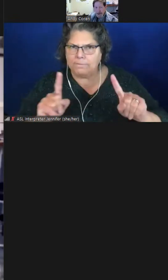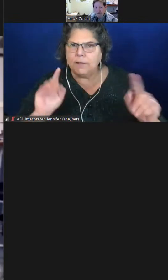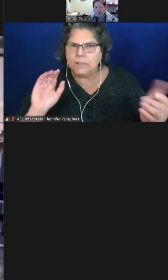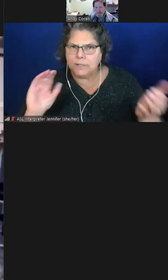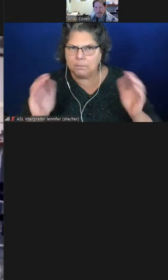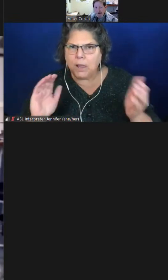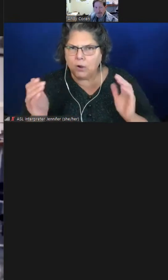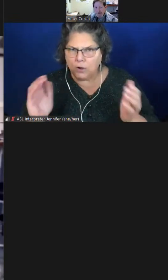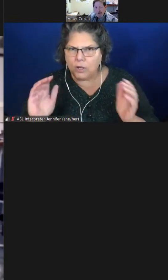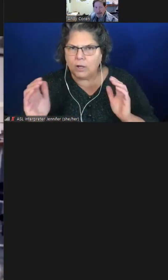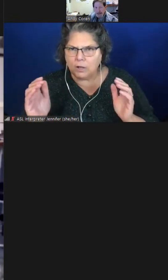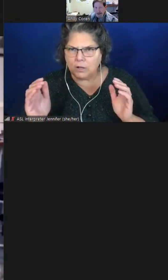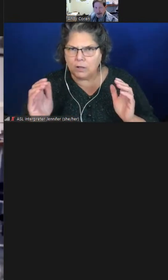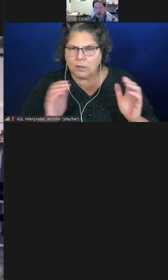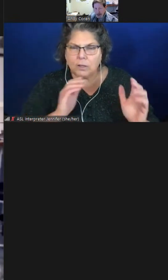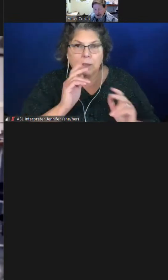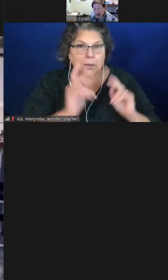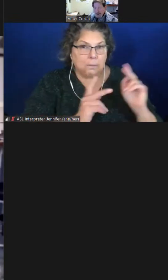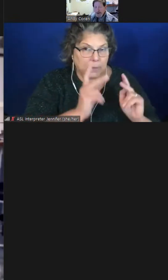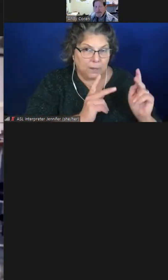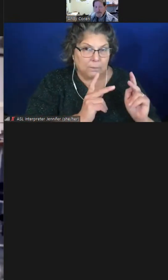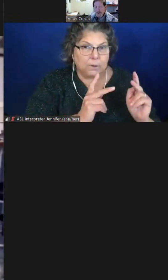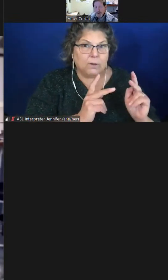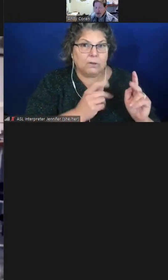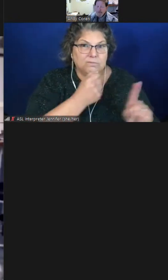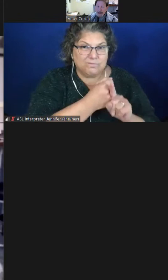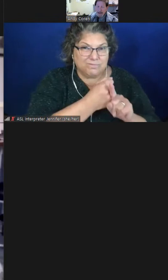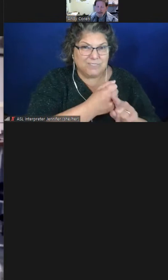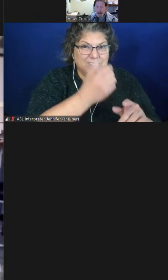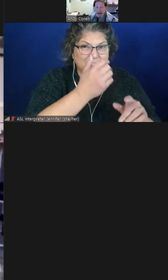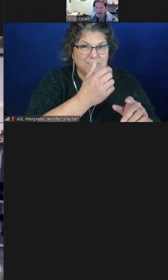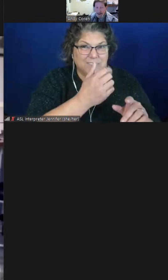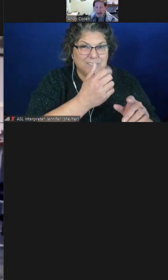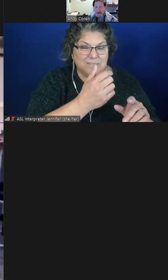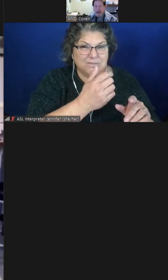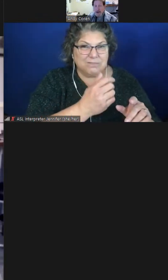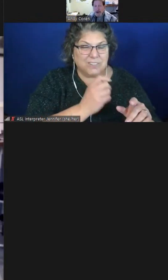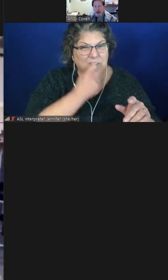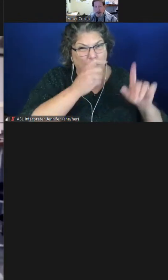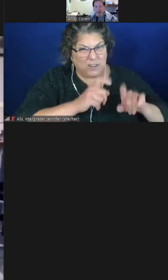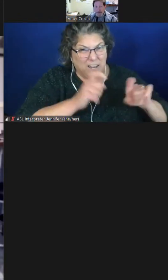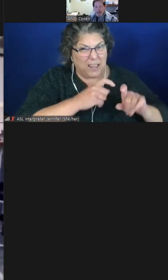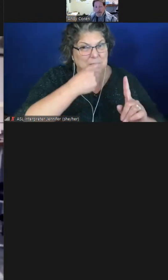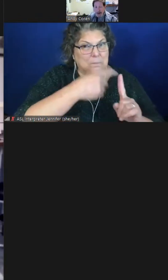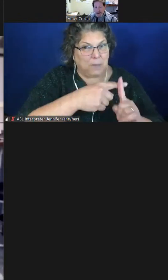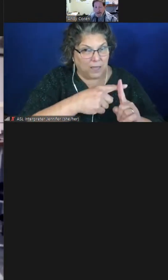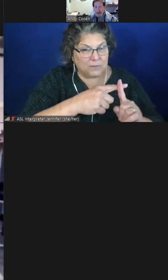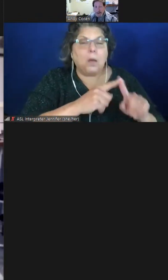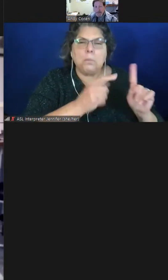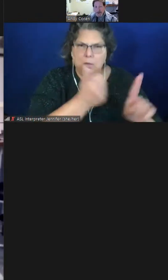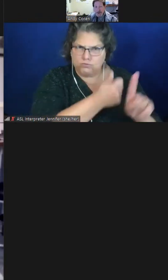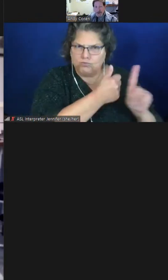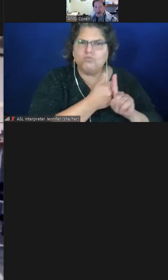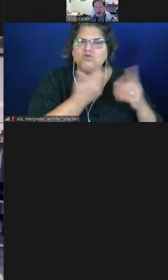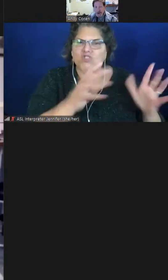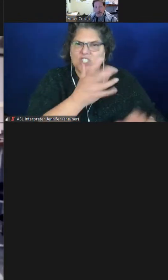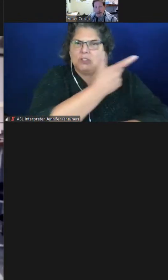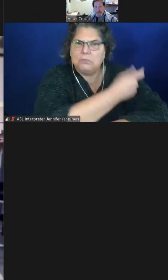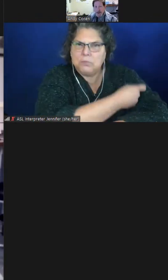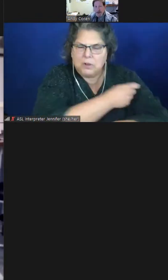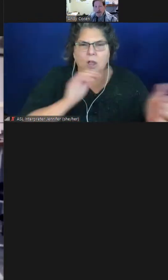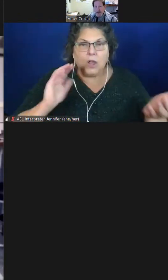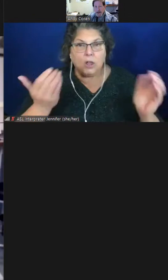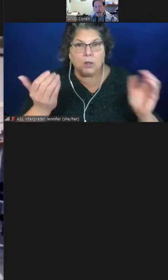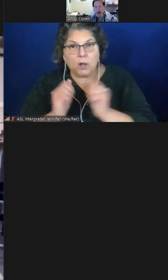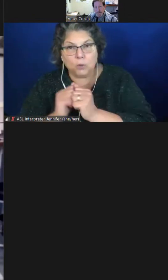between people who get sick from or even get positive tests who have been vaccinated versus those who